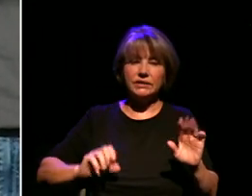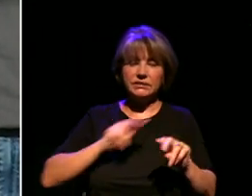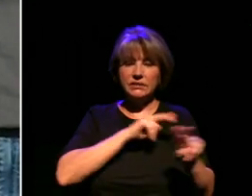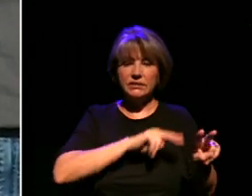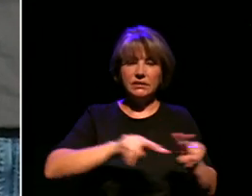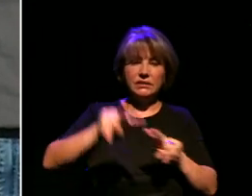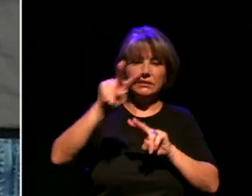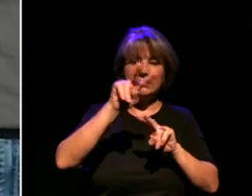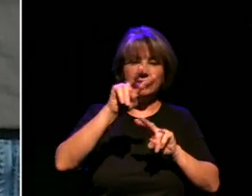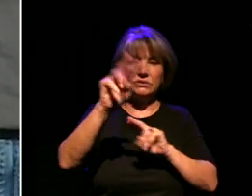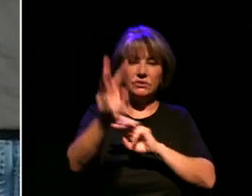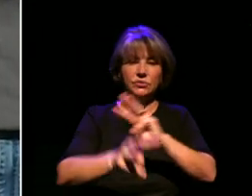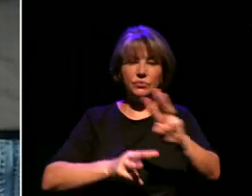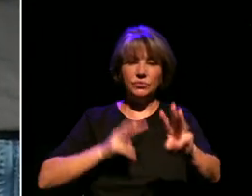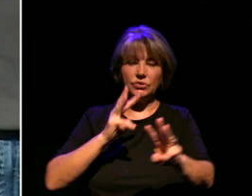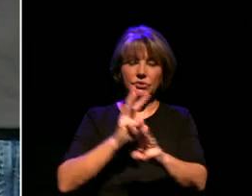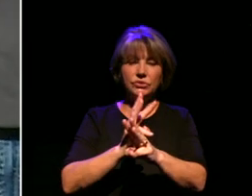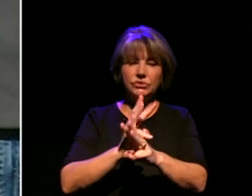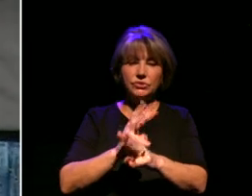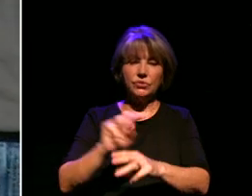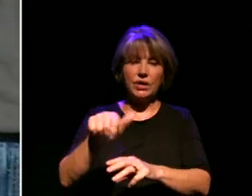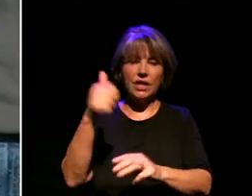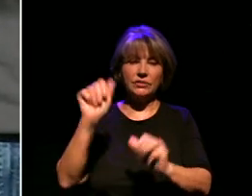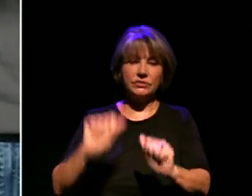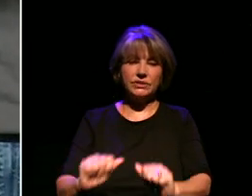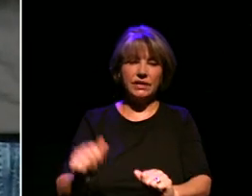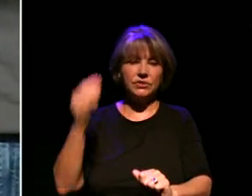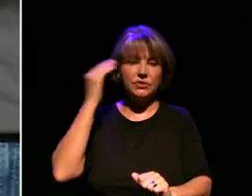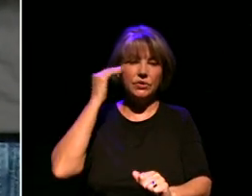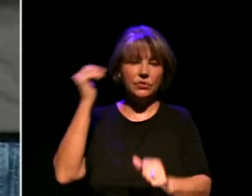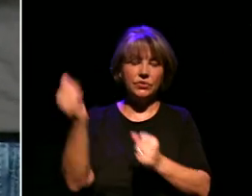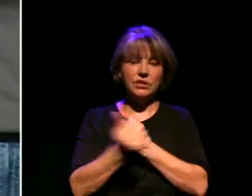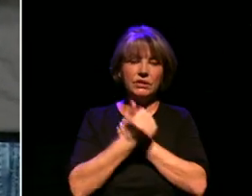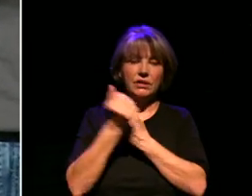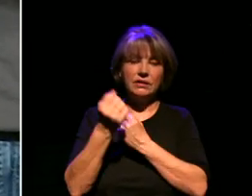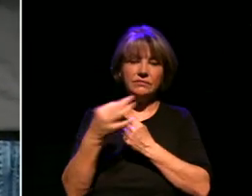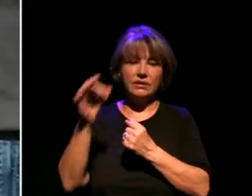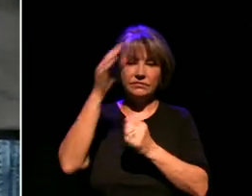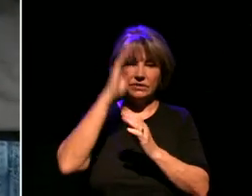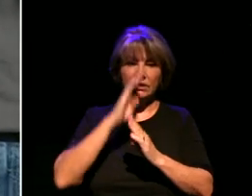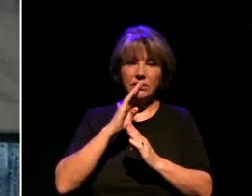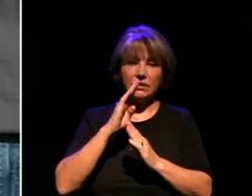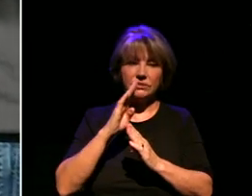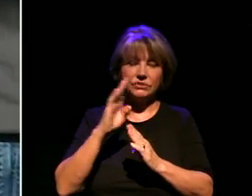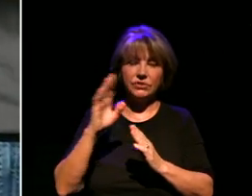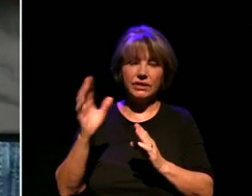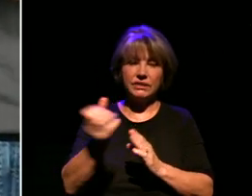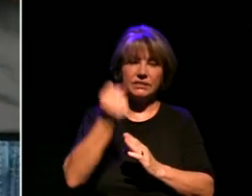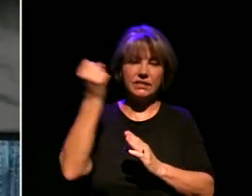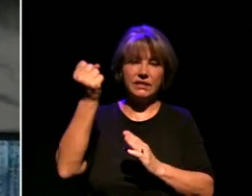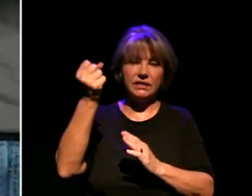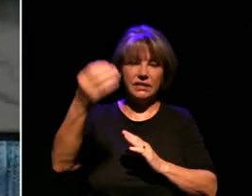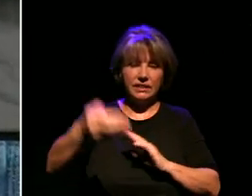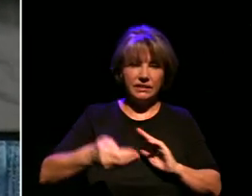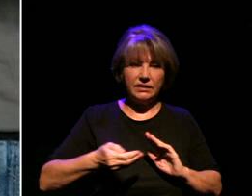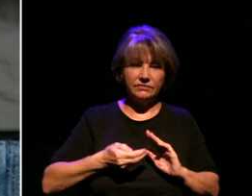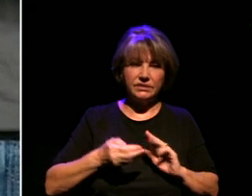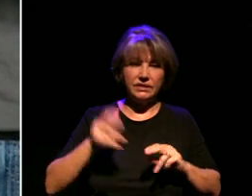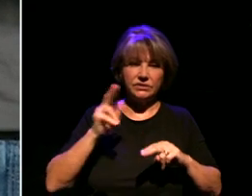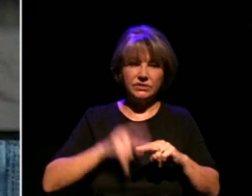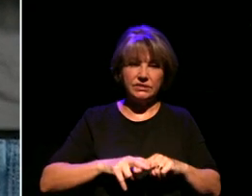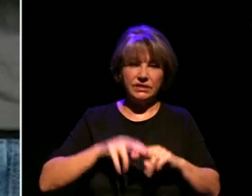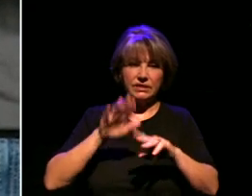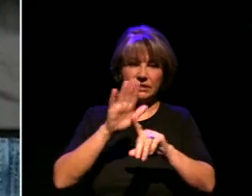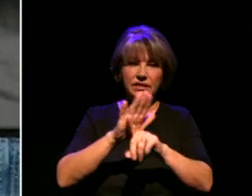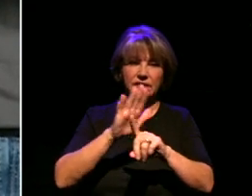world so that others may know the love of God, so that they may take the invitation to come and sit at His